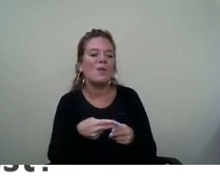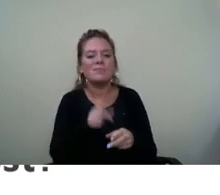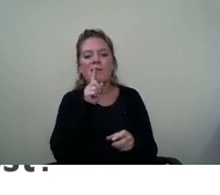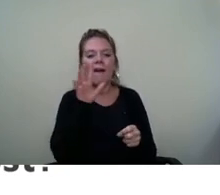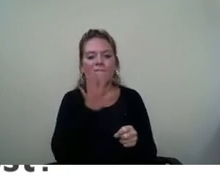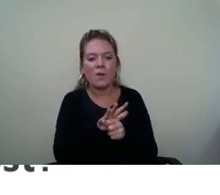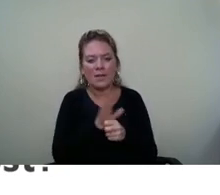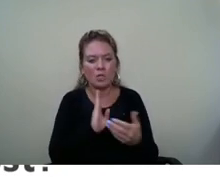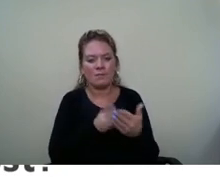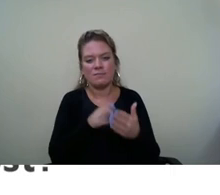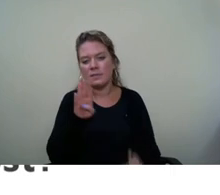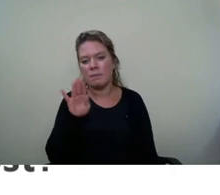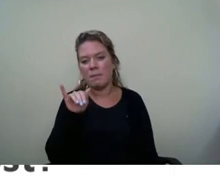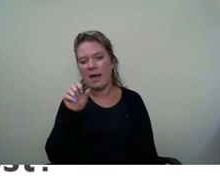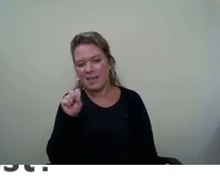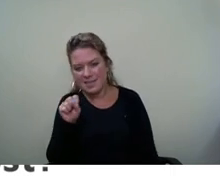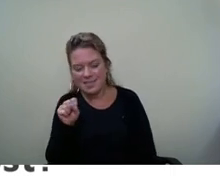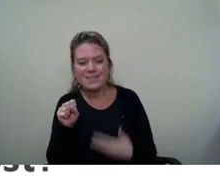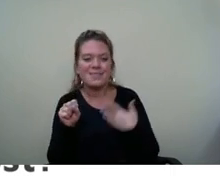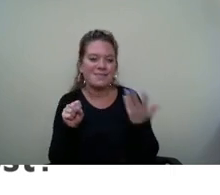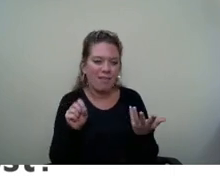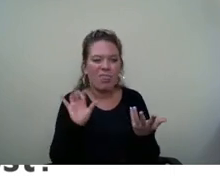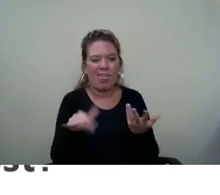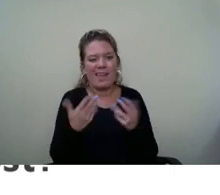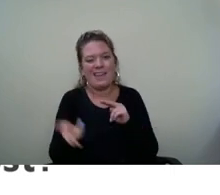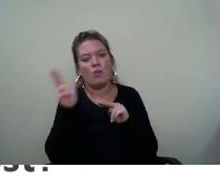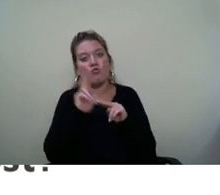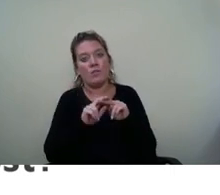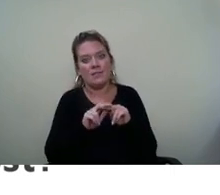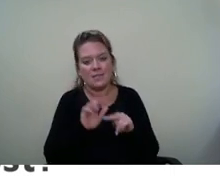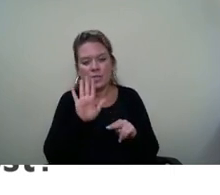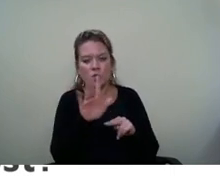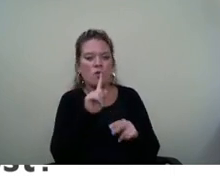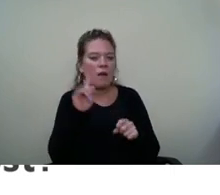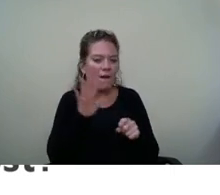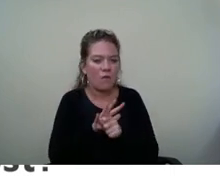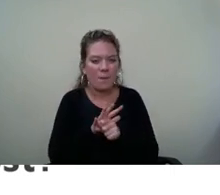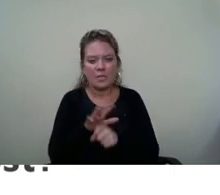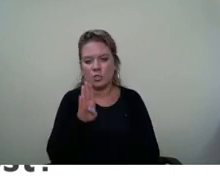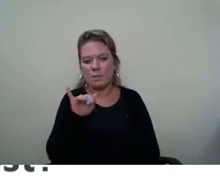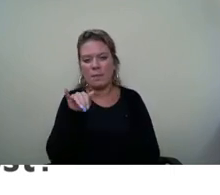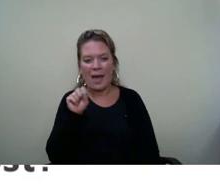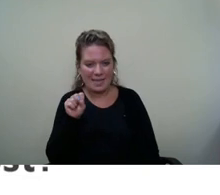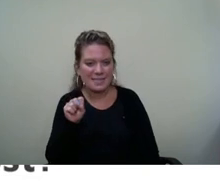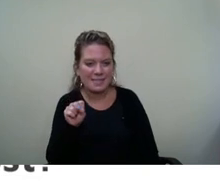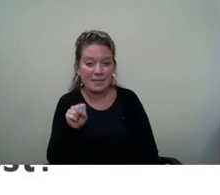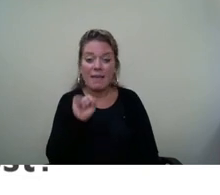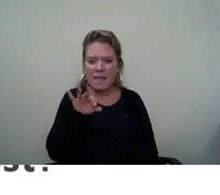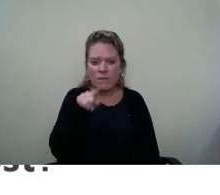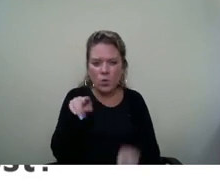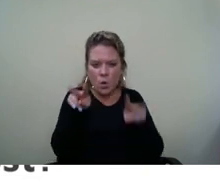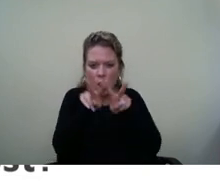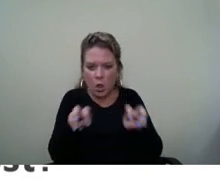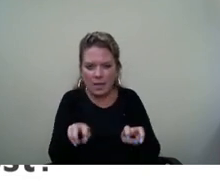or basically having this increases or enhances your confirmation bias. If you're looking for something specific on